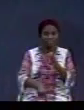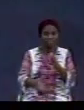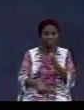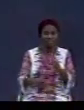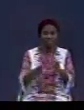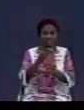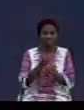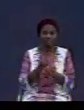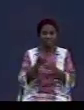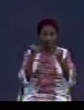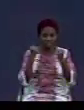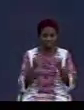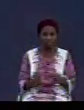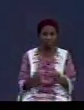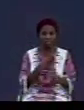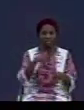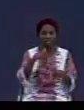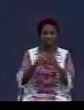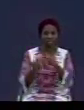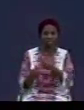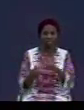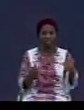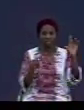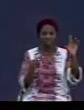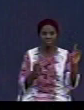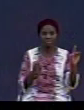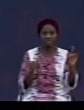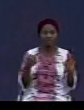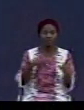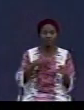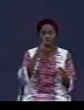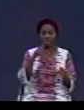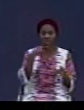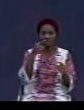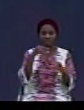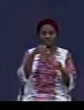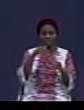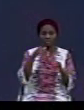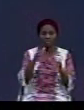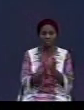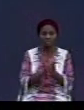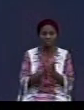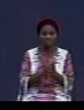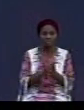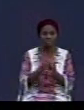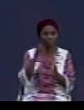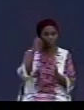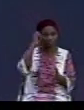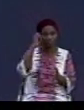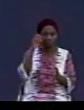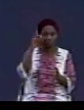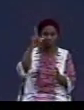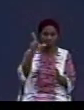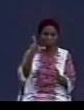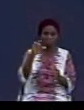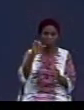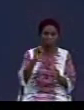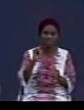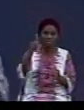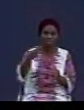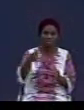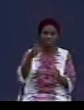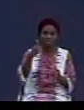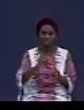8, we're told he leaping up stood, and he walked, and he entered